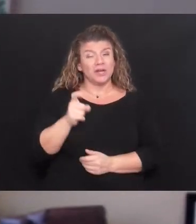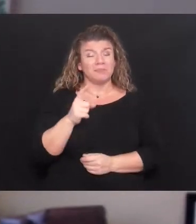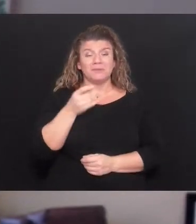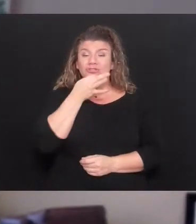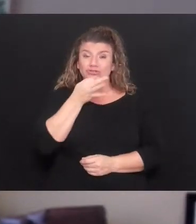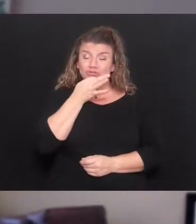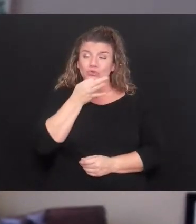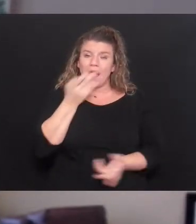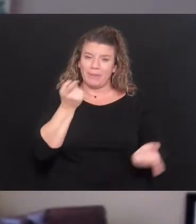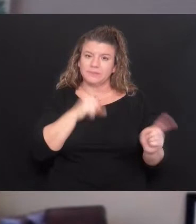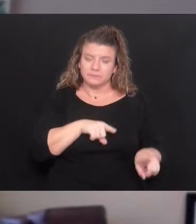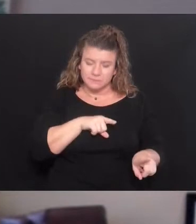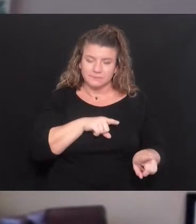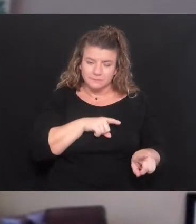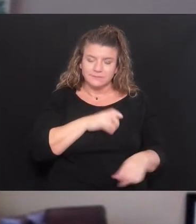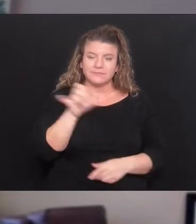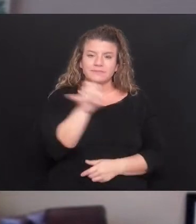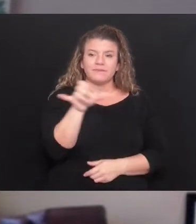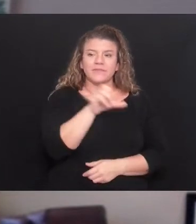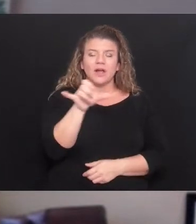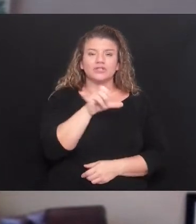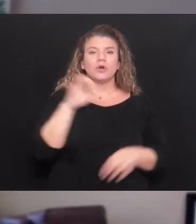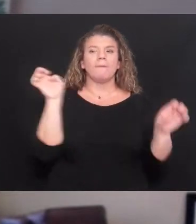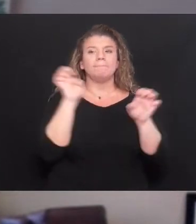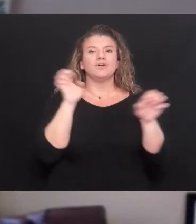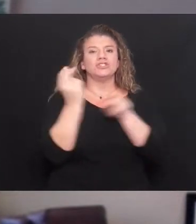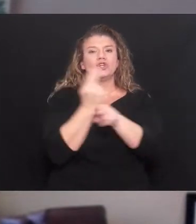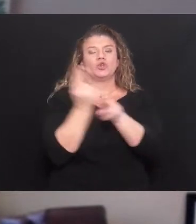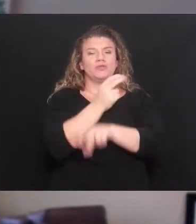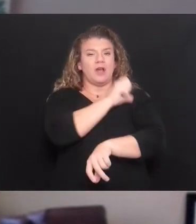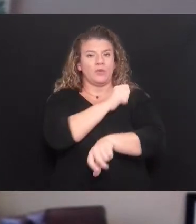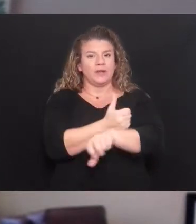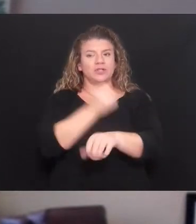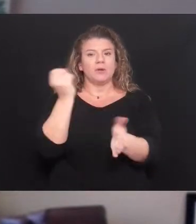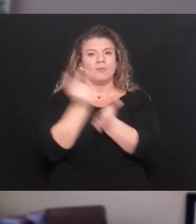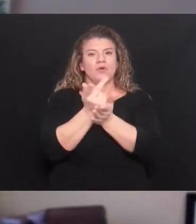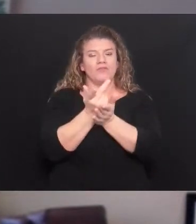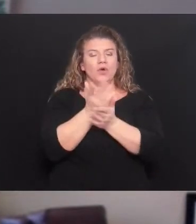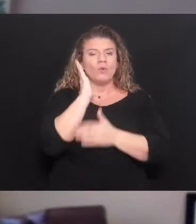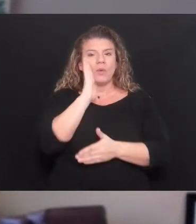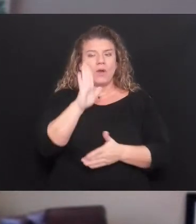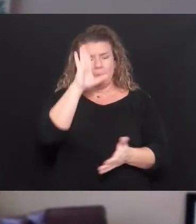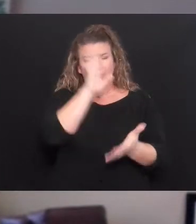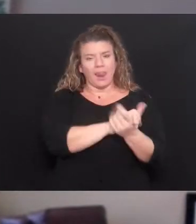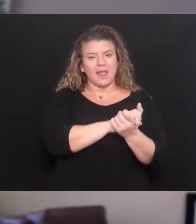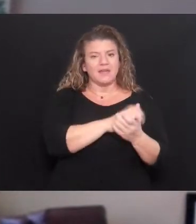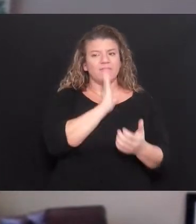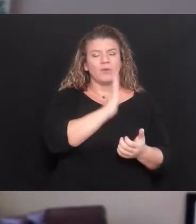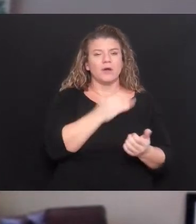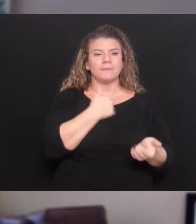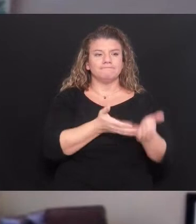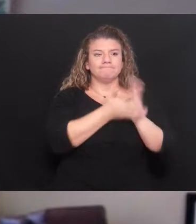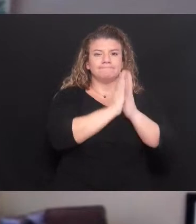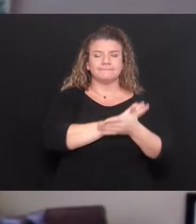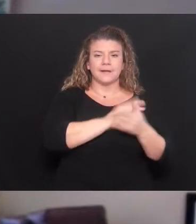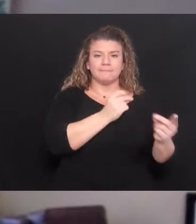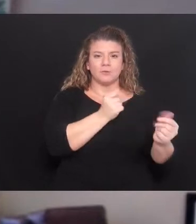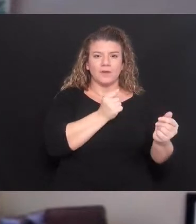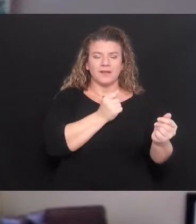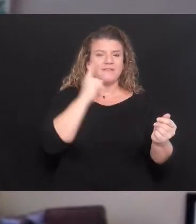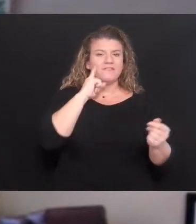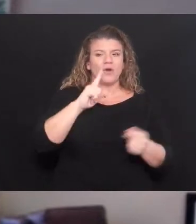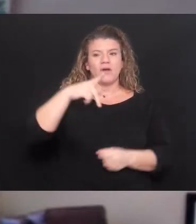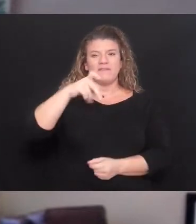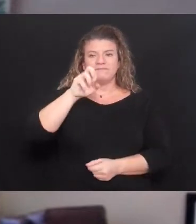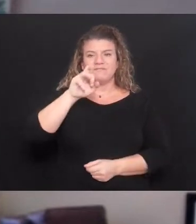relatively quickly, as well as emergency use authorization approval, we believe will be coming quickly for Pfizer vaccines